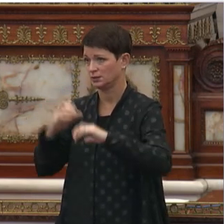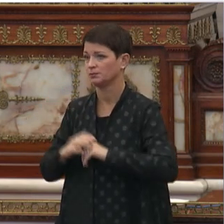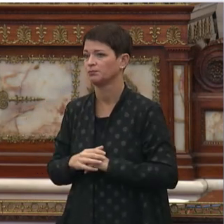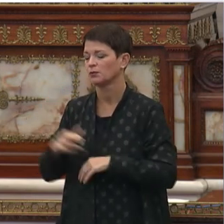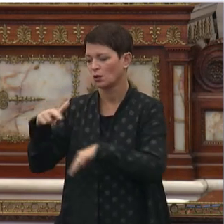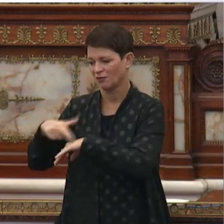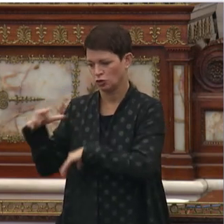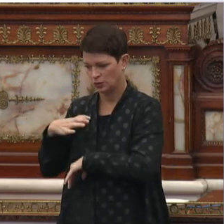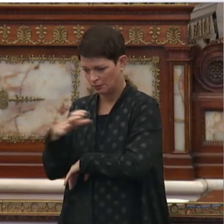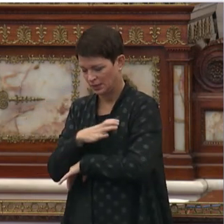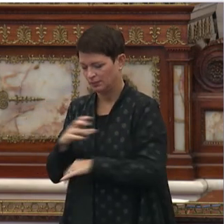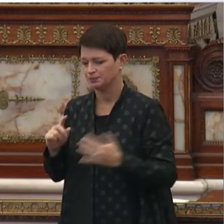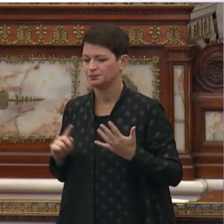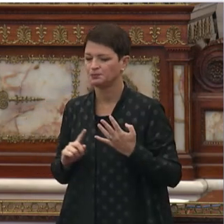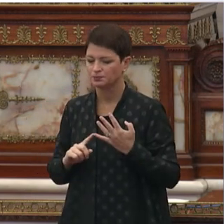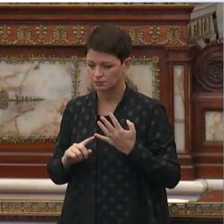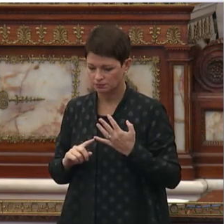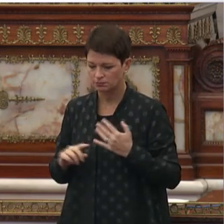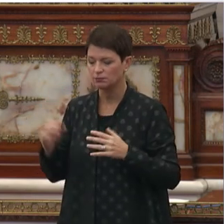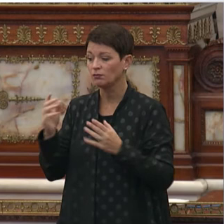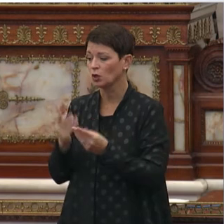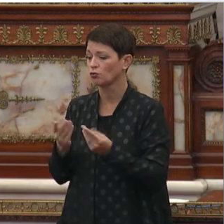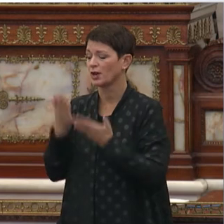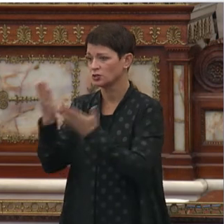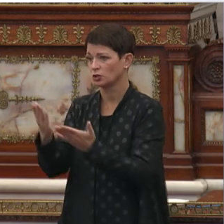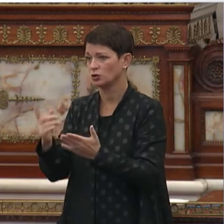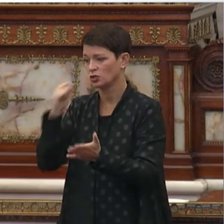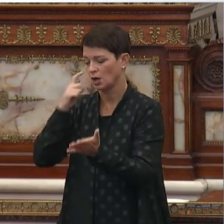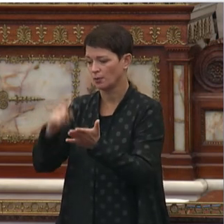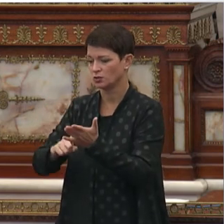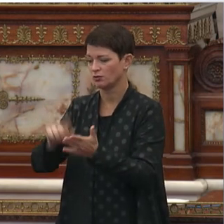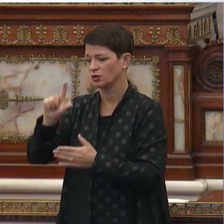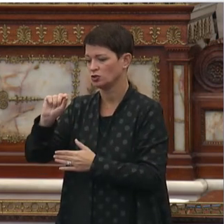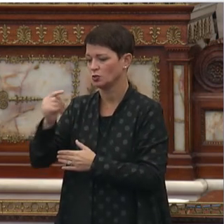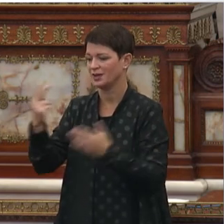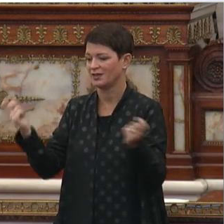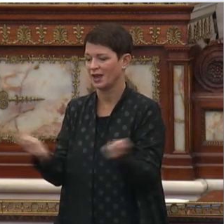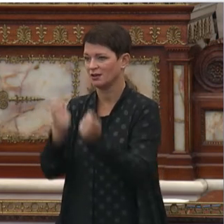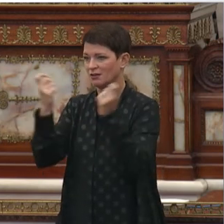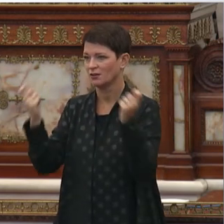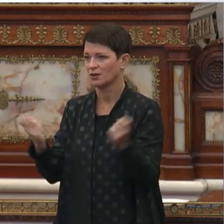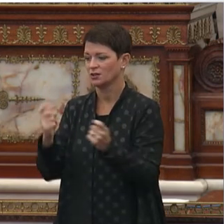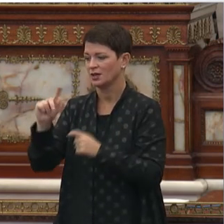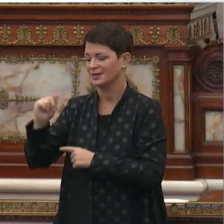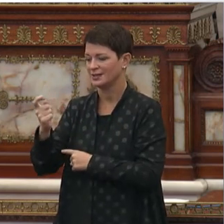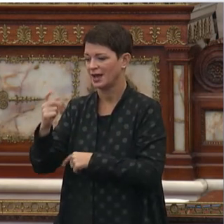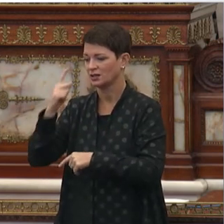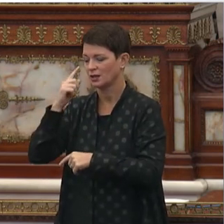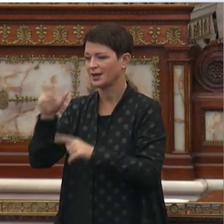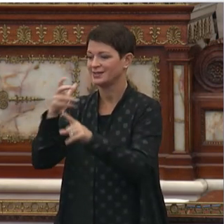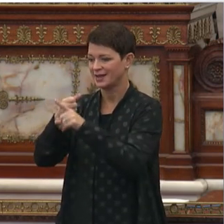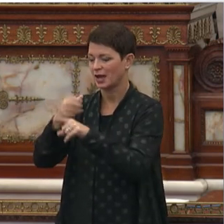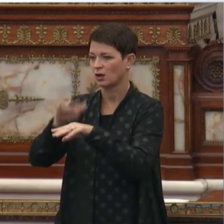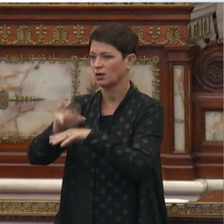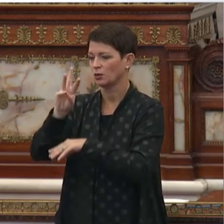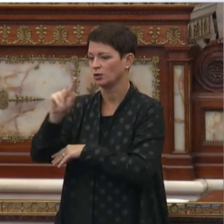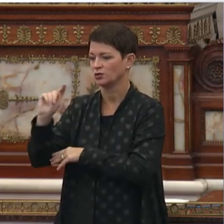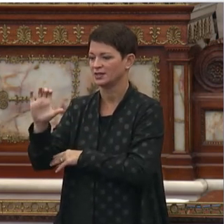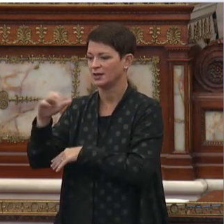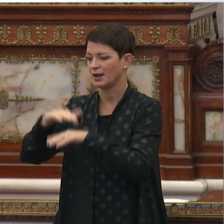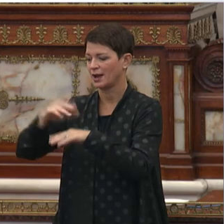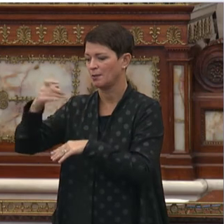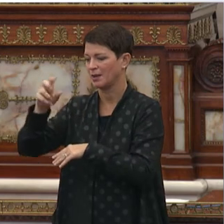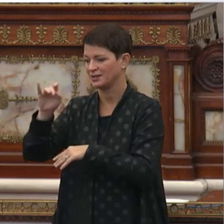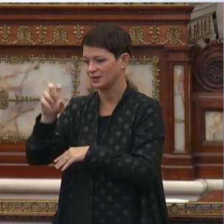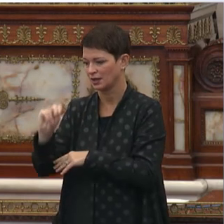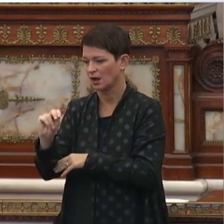Referred to committee. And a resolution observing the 20th anniversary of the attacks on the World Trade Center and the Pentagon on